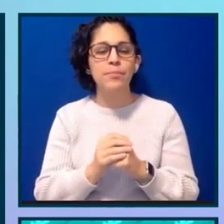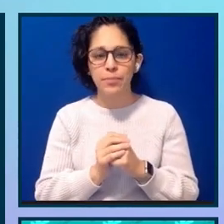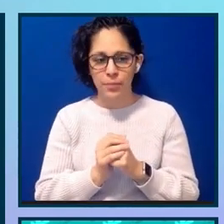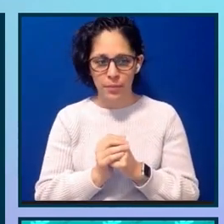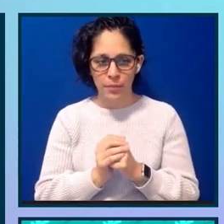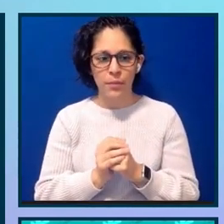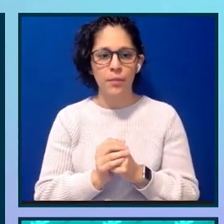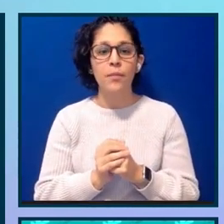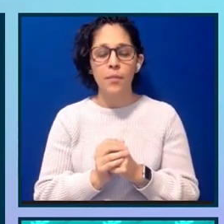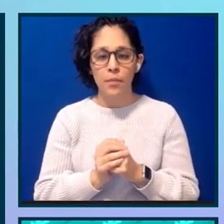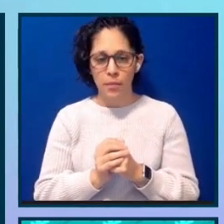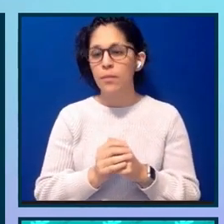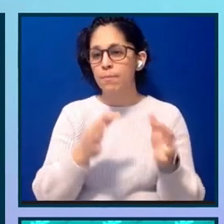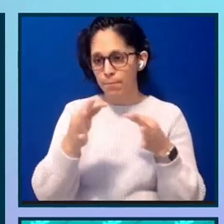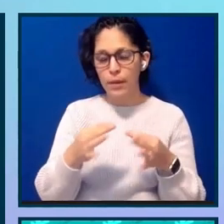Window spots menu.